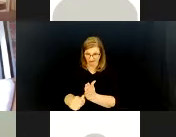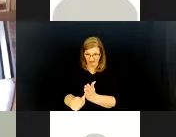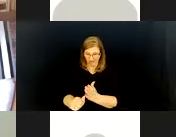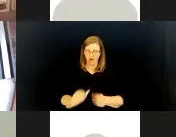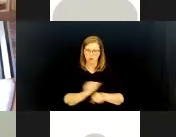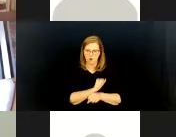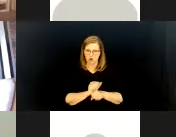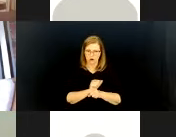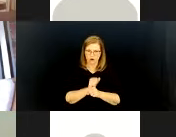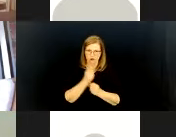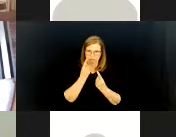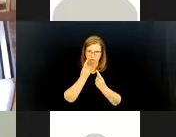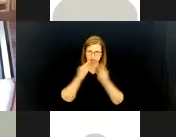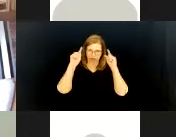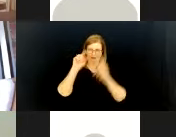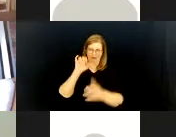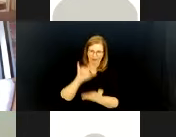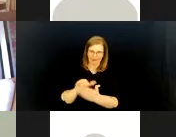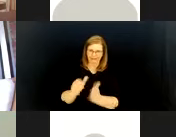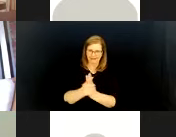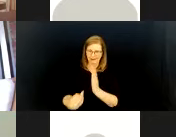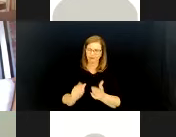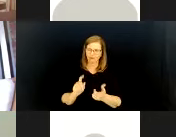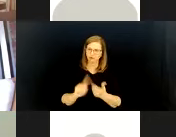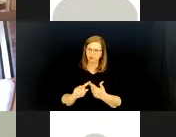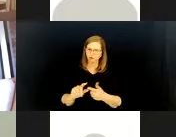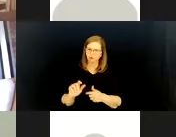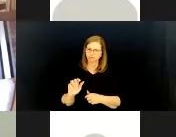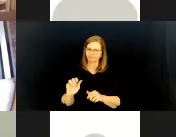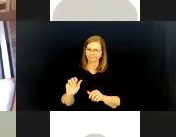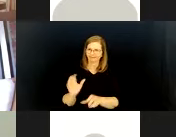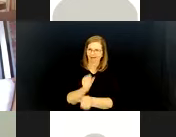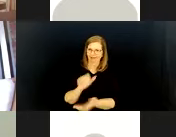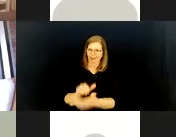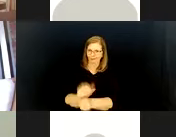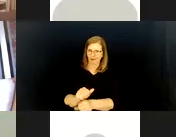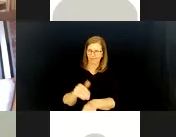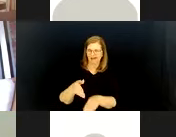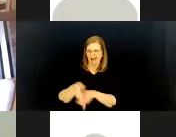that they need to be able to work where they want to work after school.